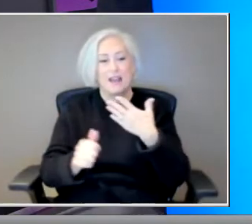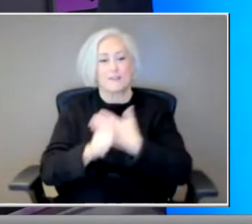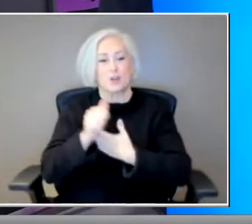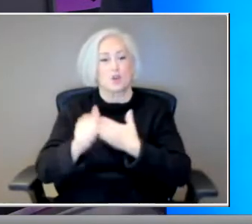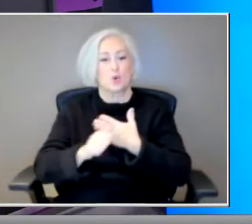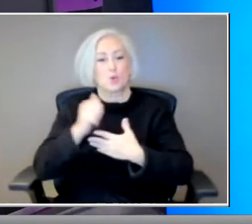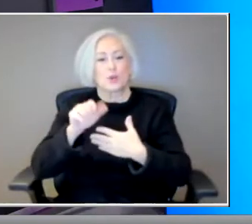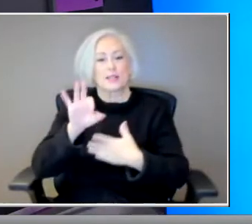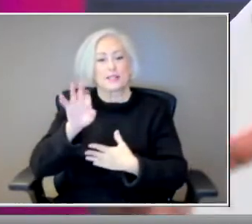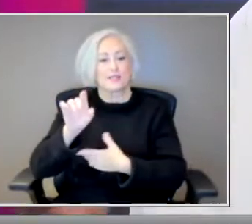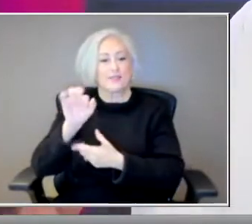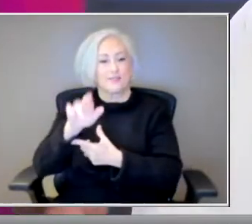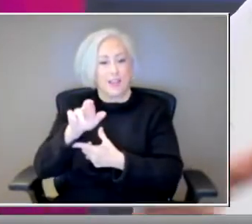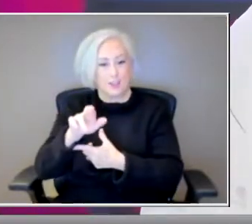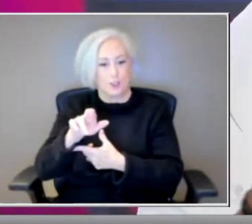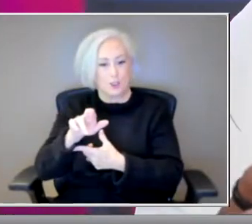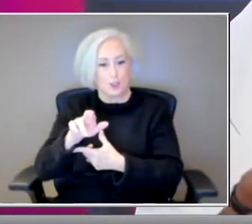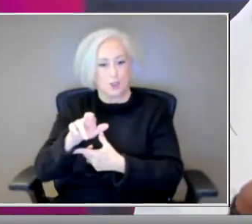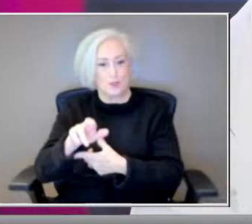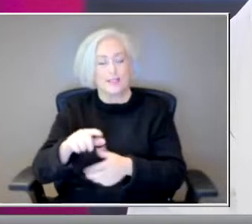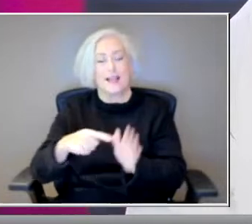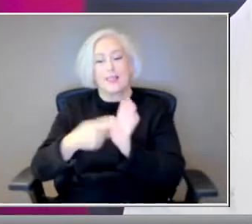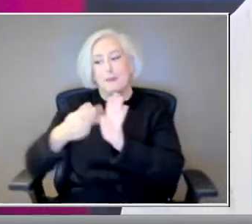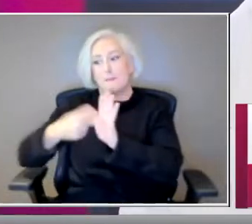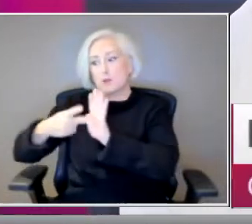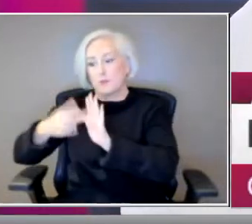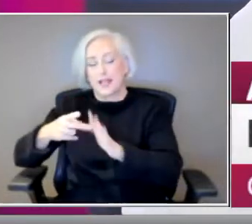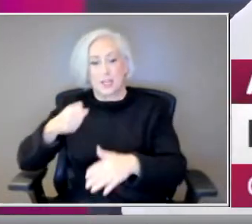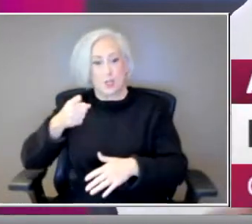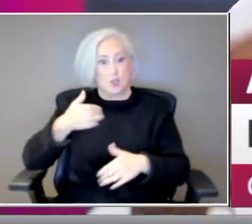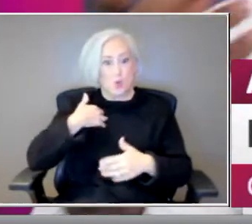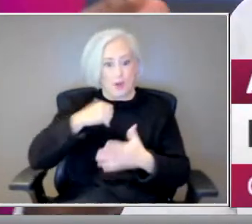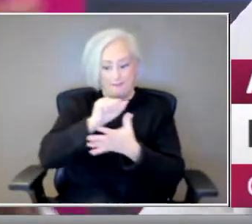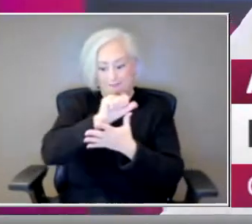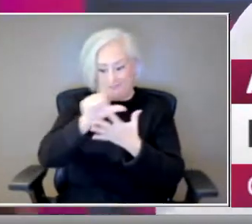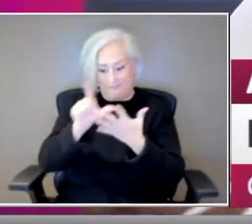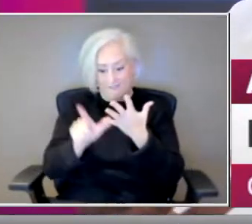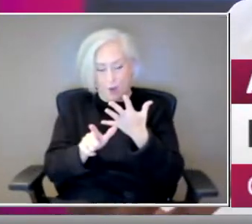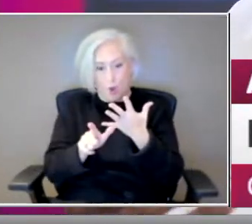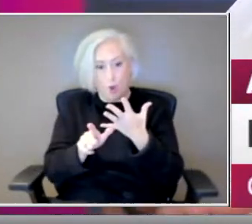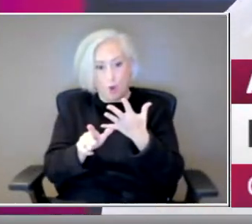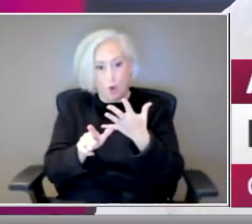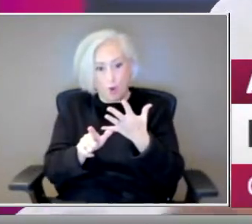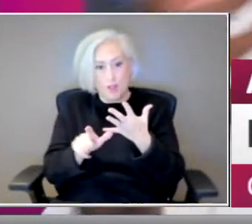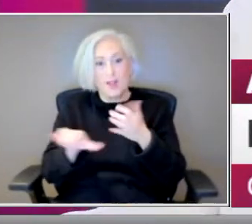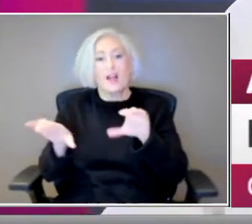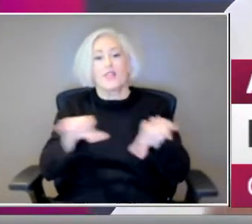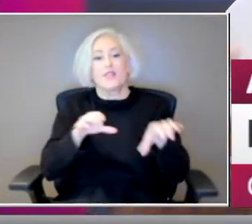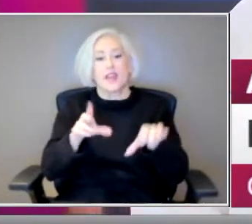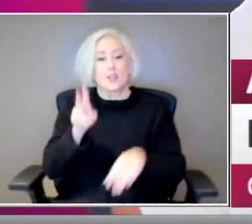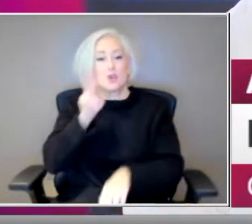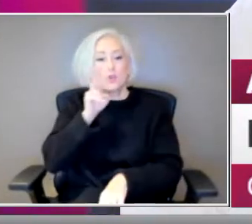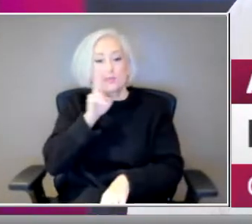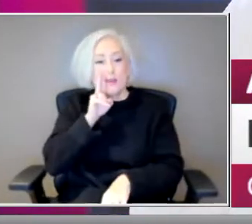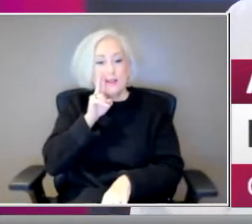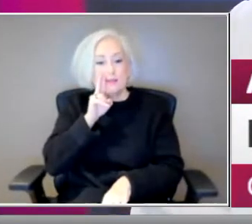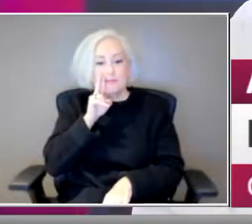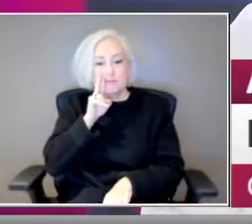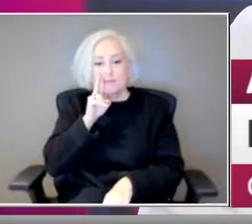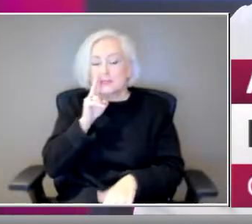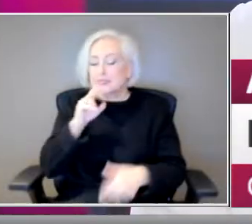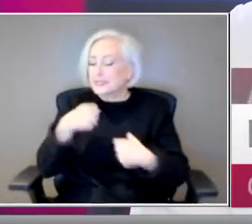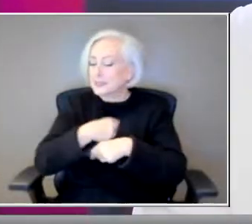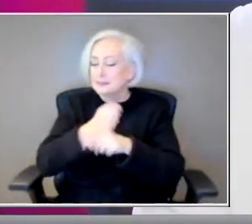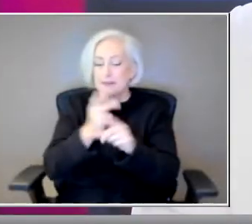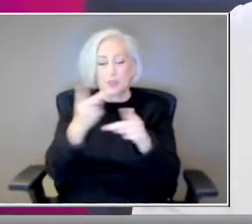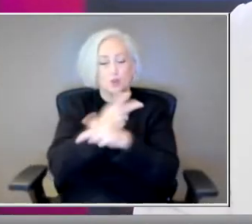additive, they multiply. So if you have all of those risk factors and you do something more like smoking, it just multiplies the risk. Mm-hmm. So we want to